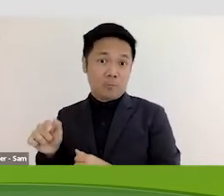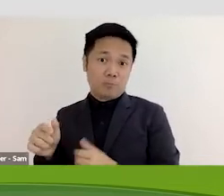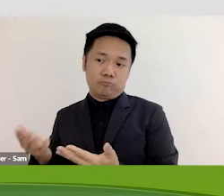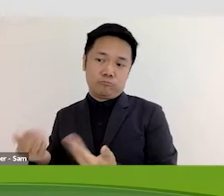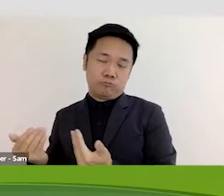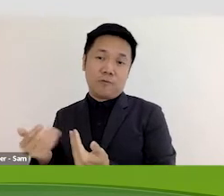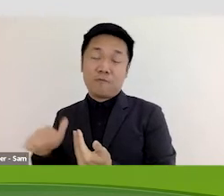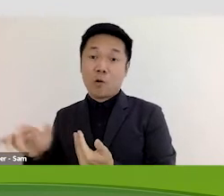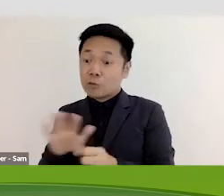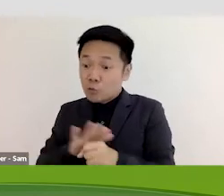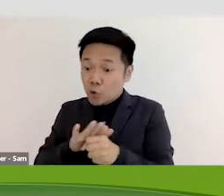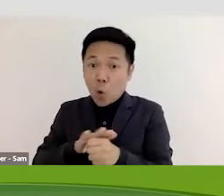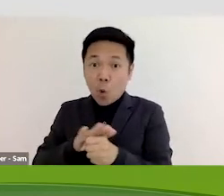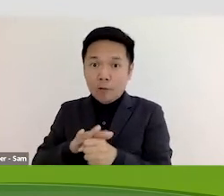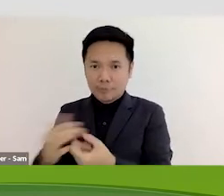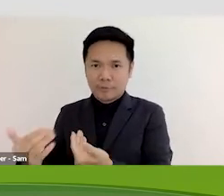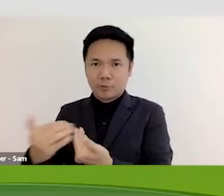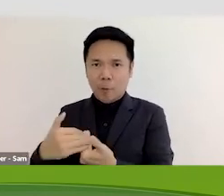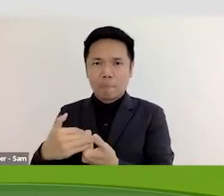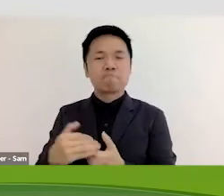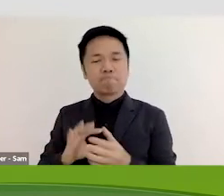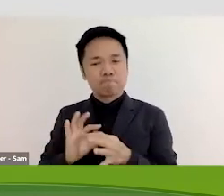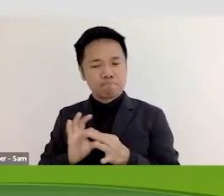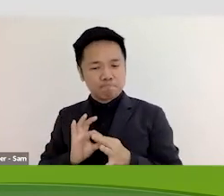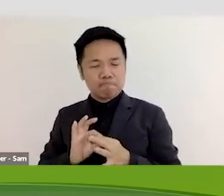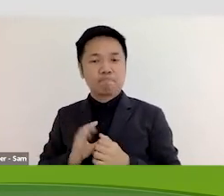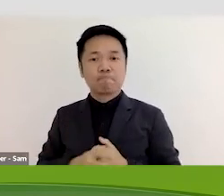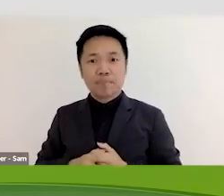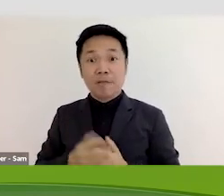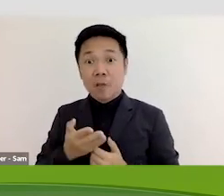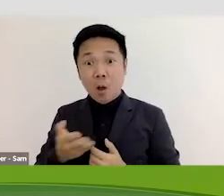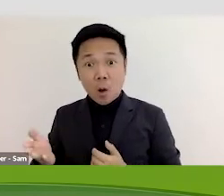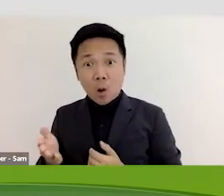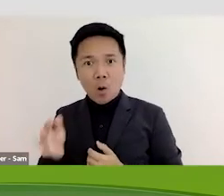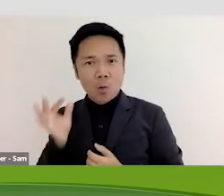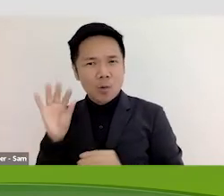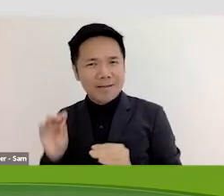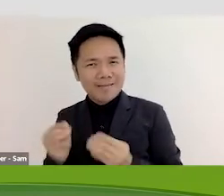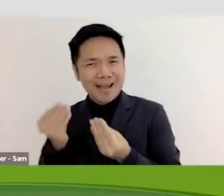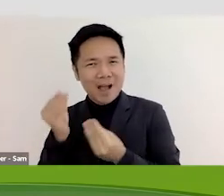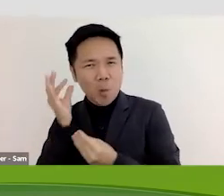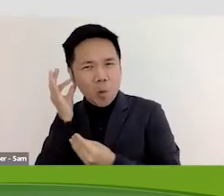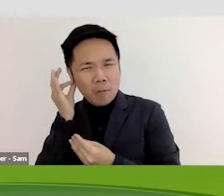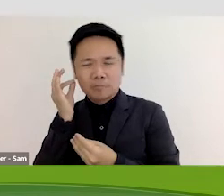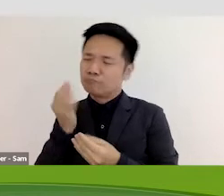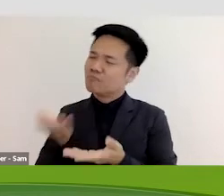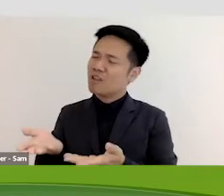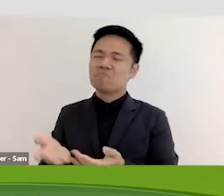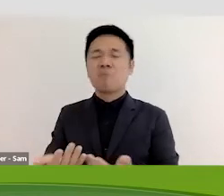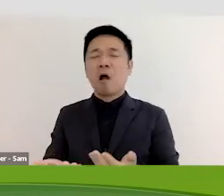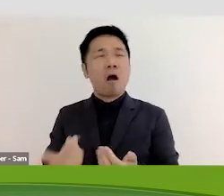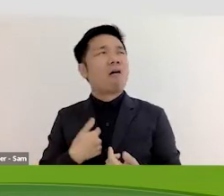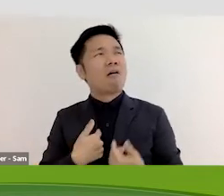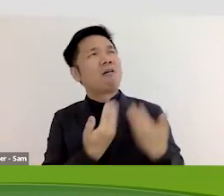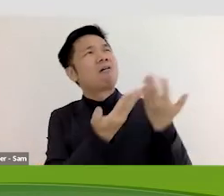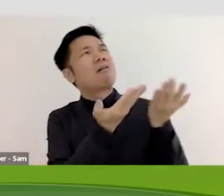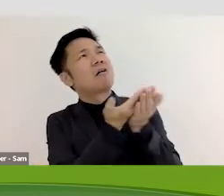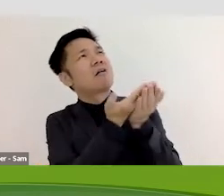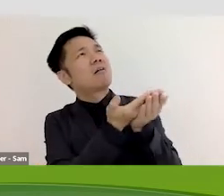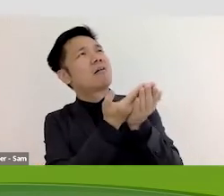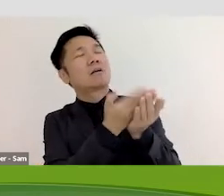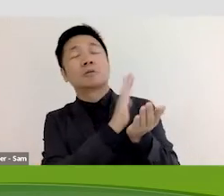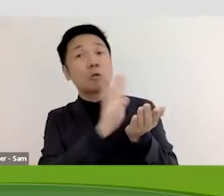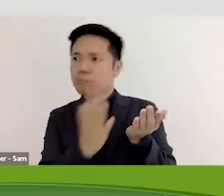local level, so that women and young women are not only viewed as users of resources, but managers